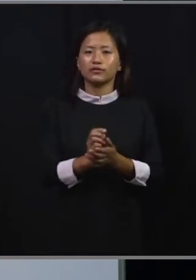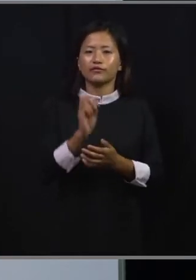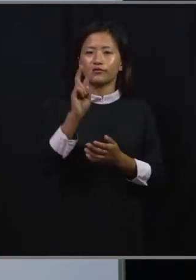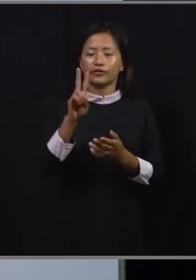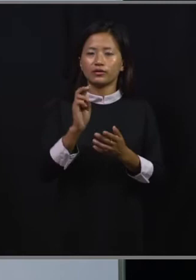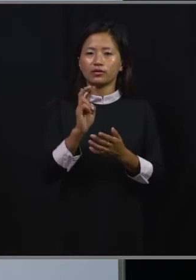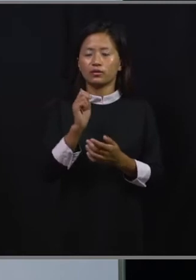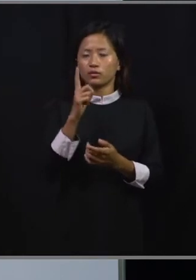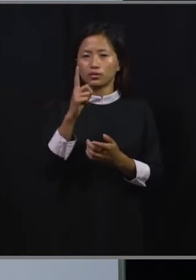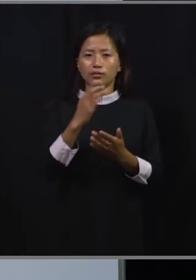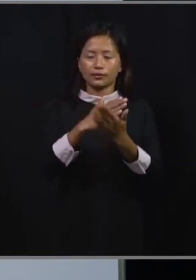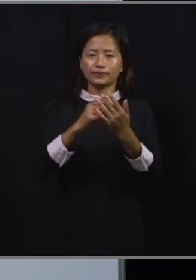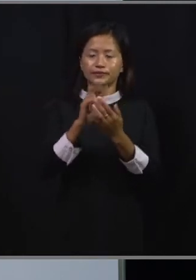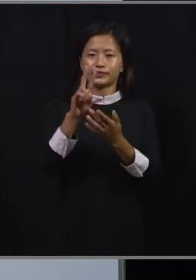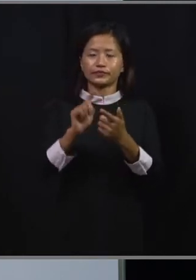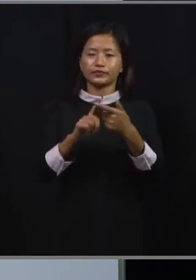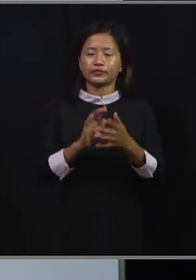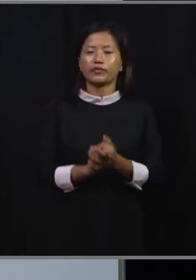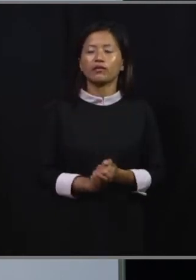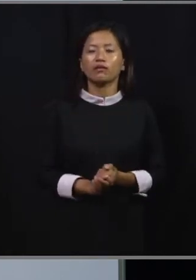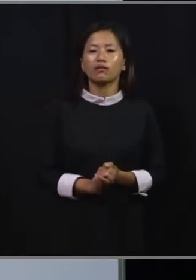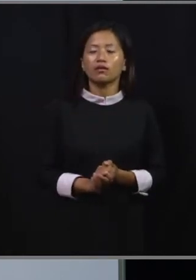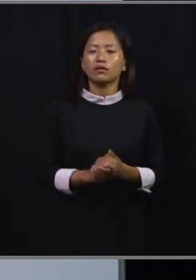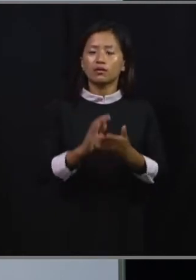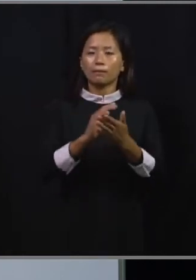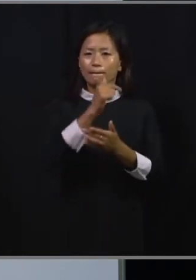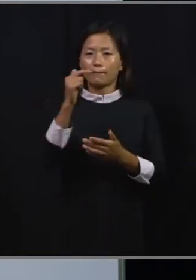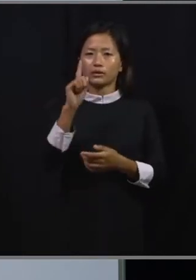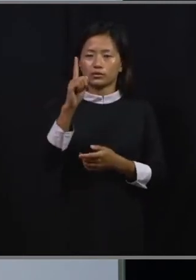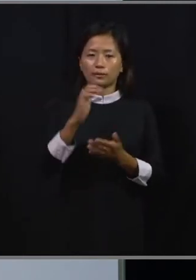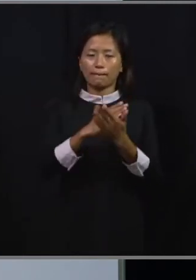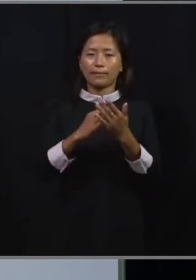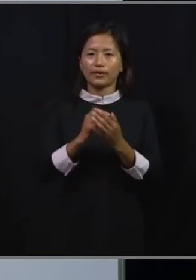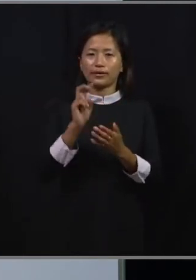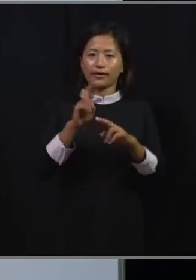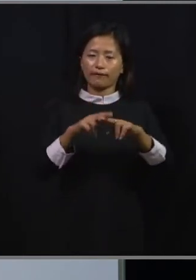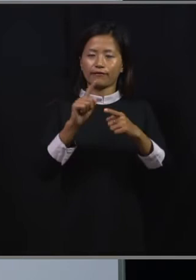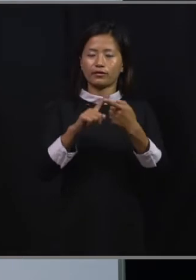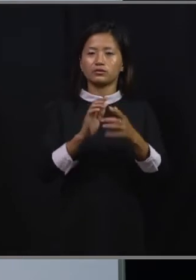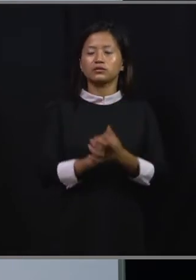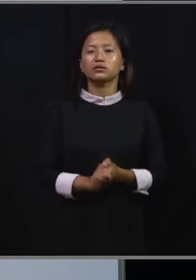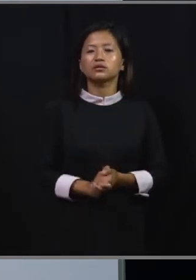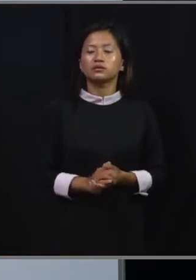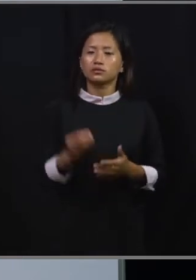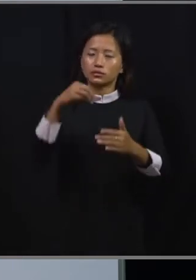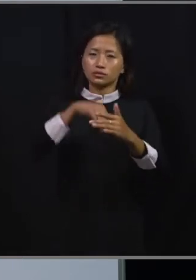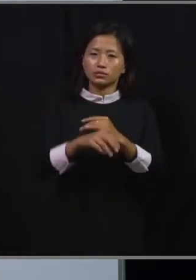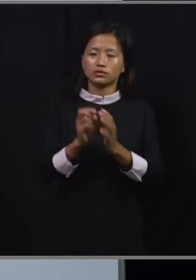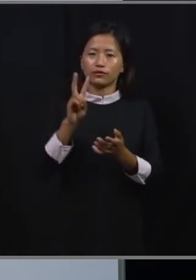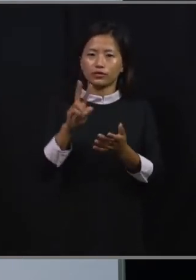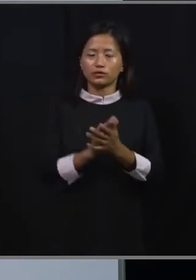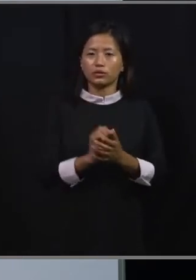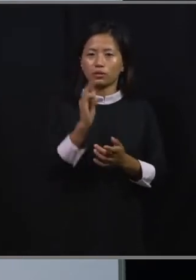VE minus 1 by FE. Okay, so from the equation 1, let's put the value. So 1